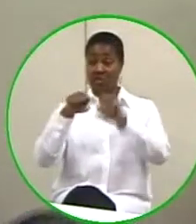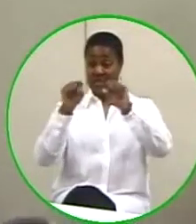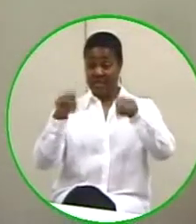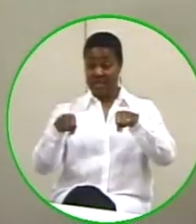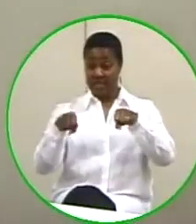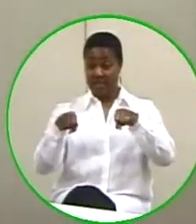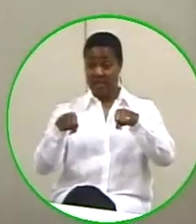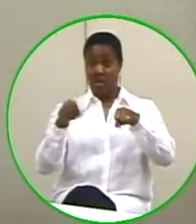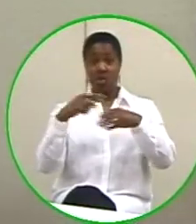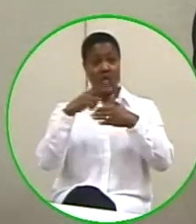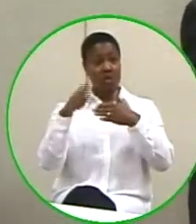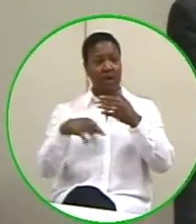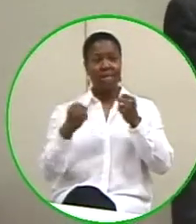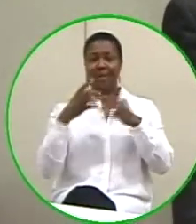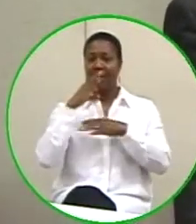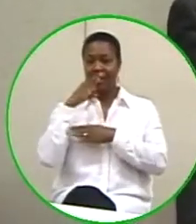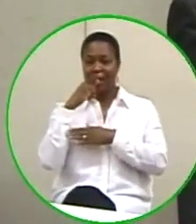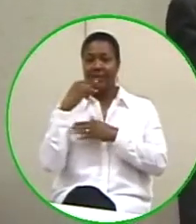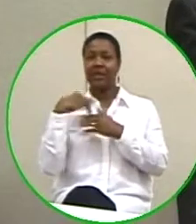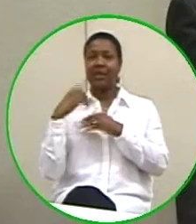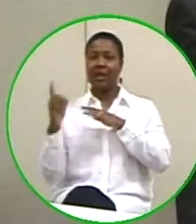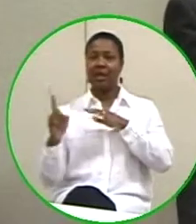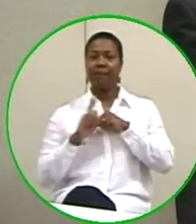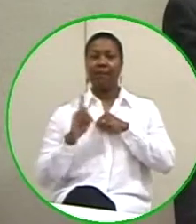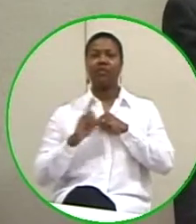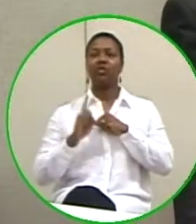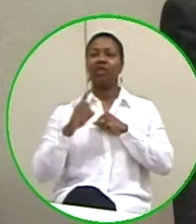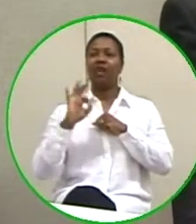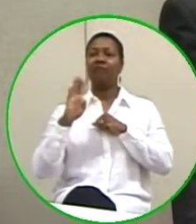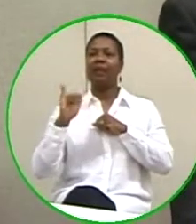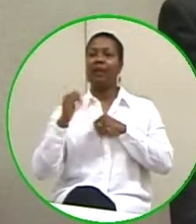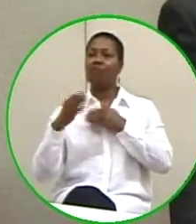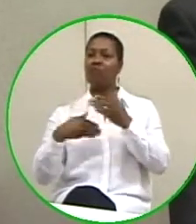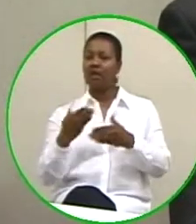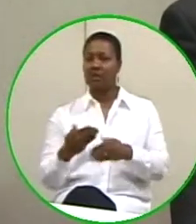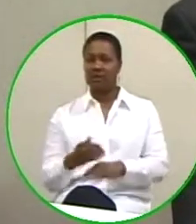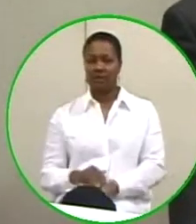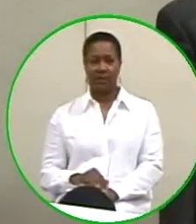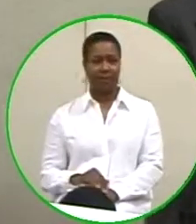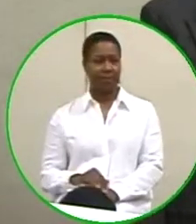will end up with too many kids coming into your FBA process.